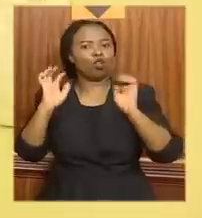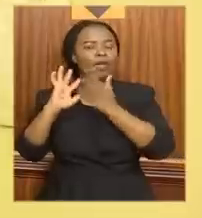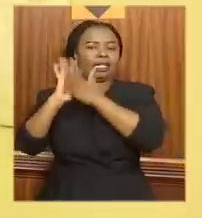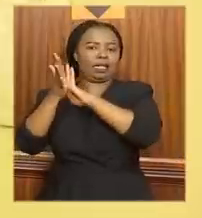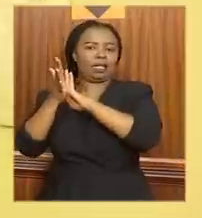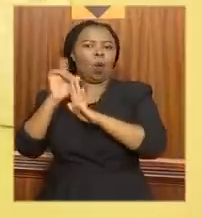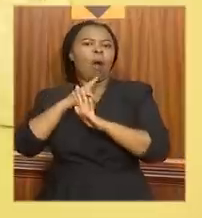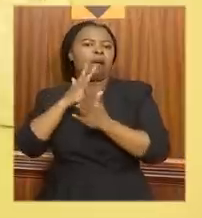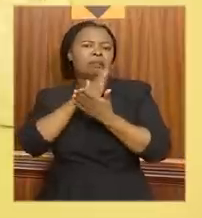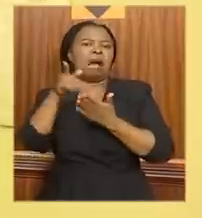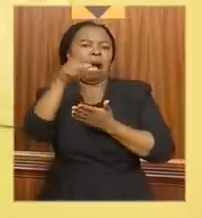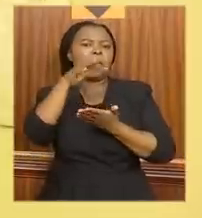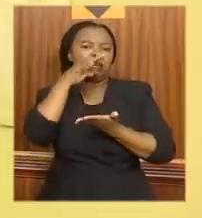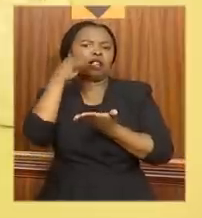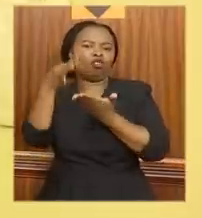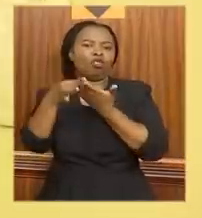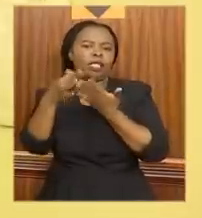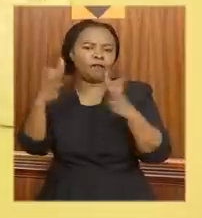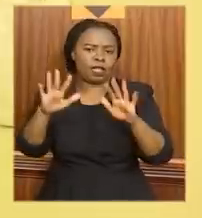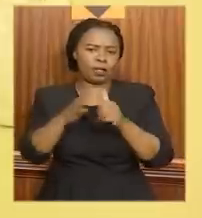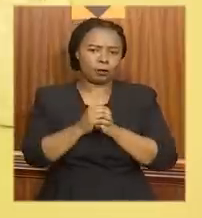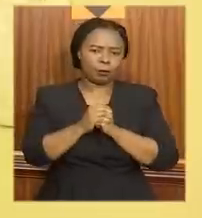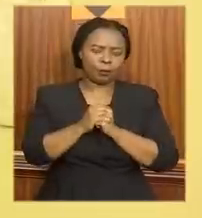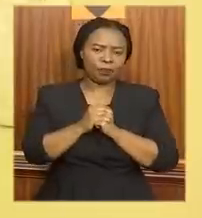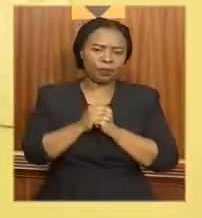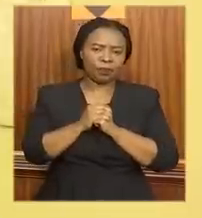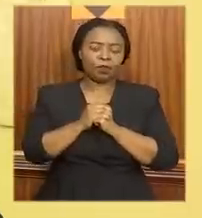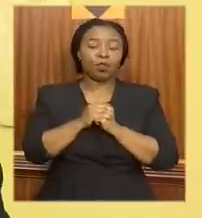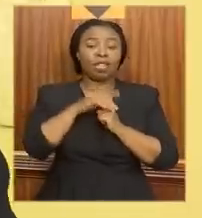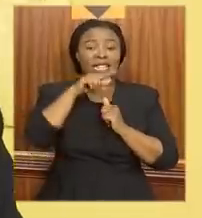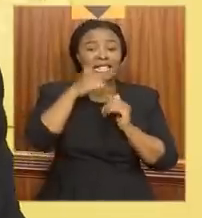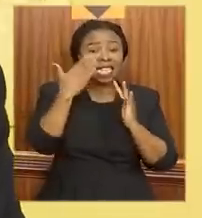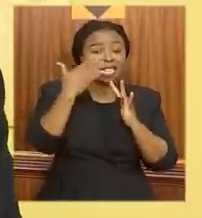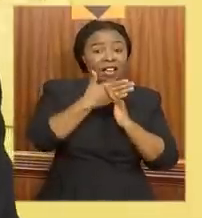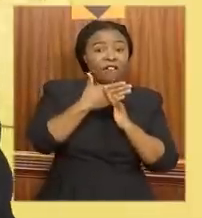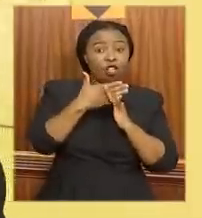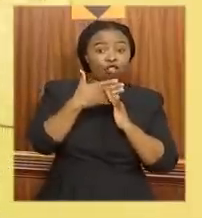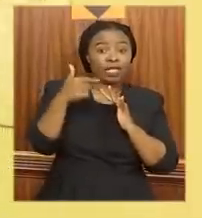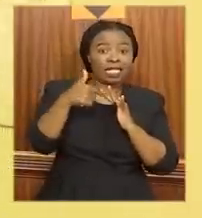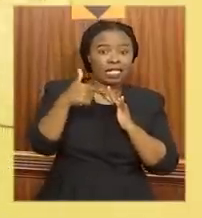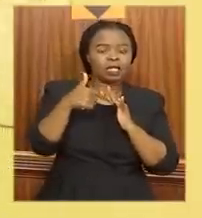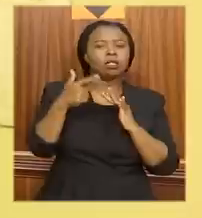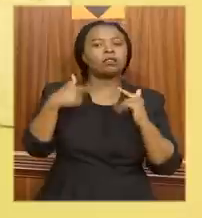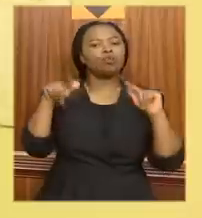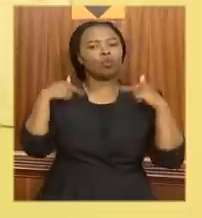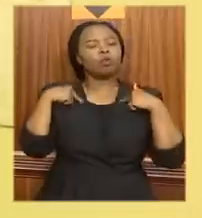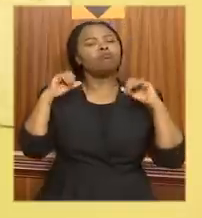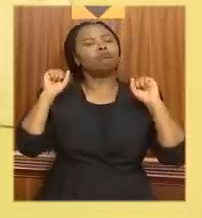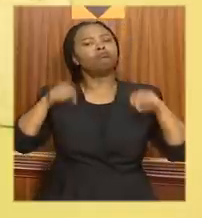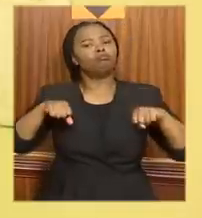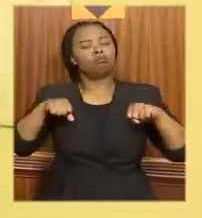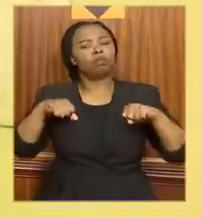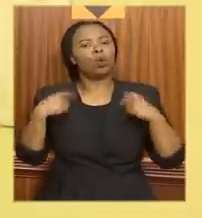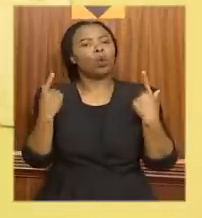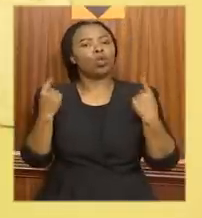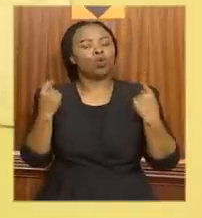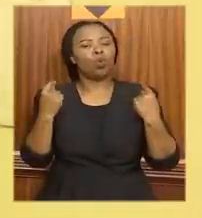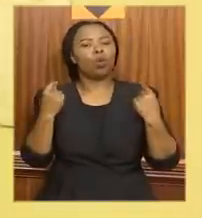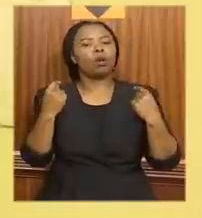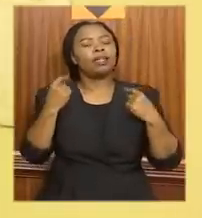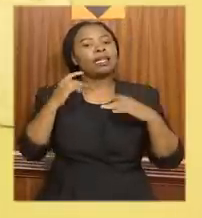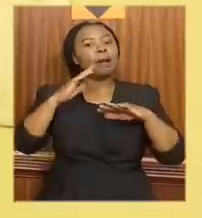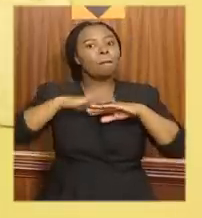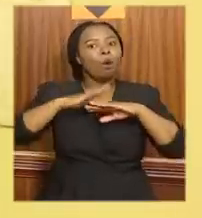suggested. These interventions will allow us to do what is necessary to accelerate